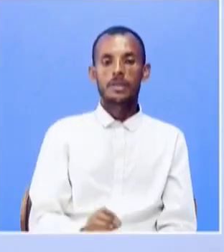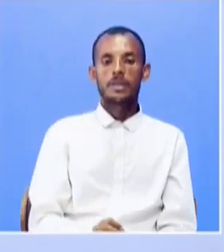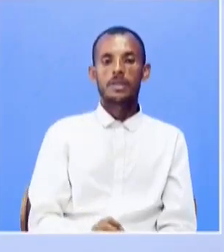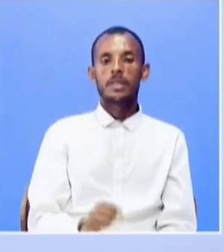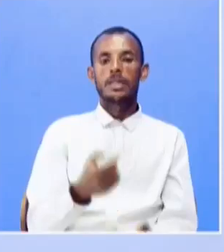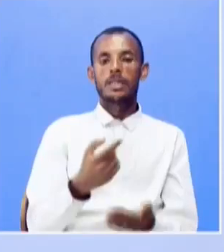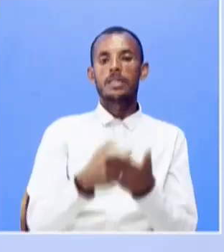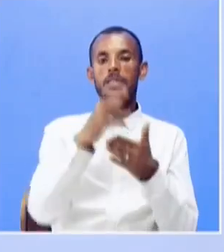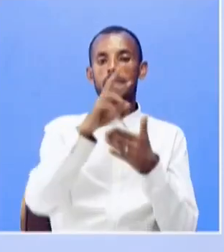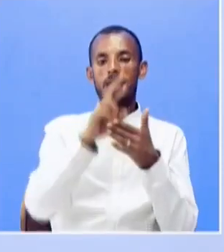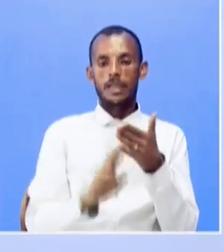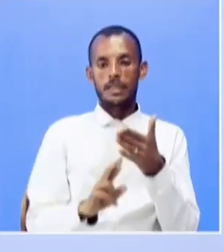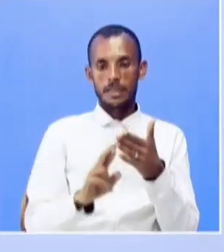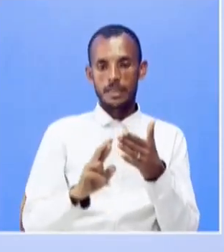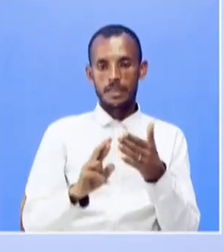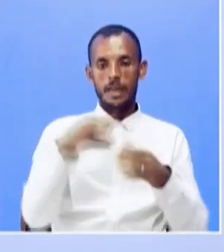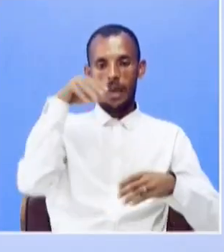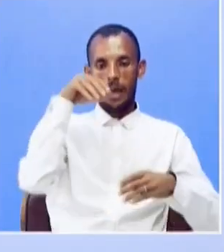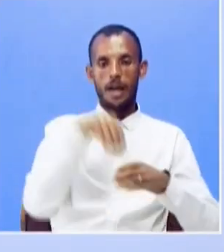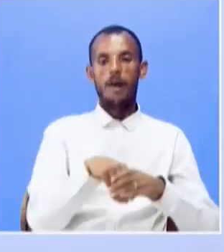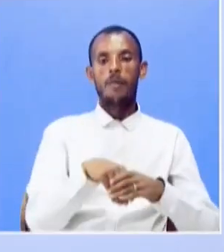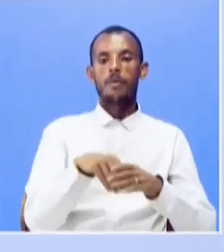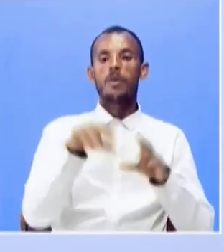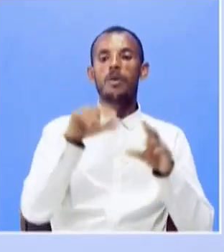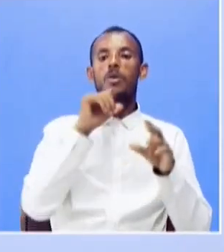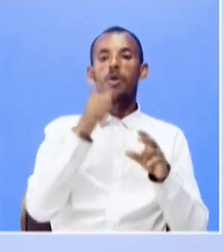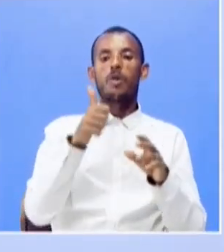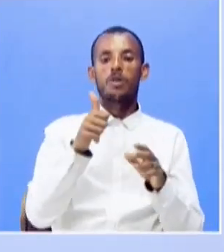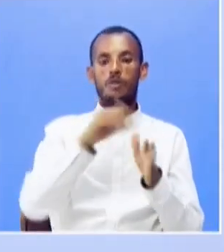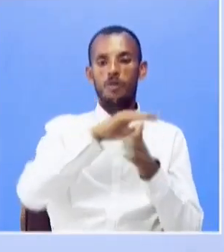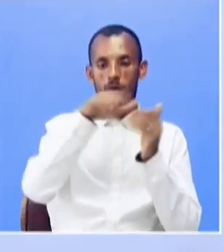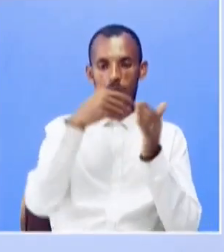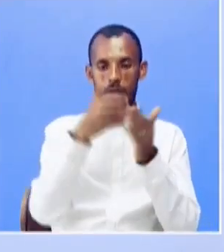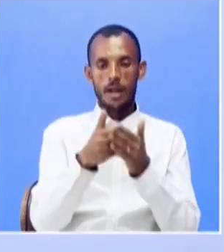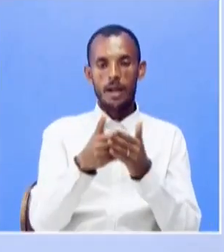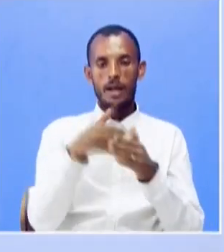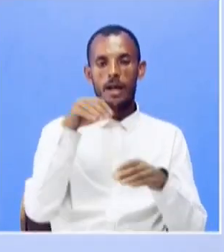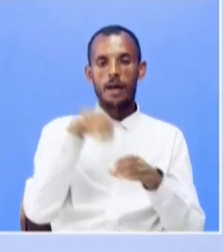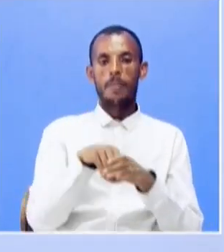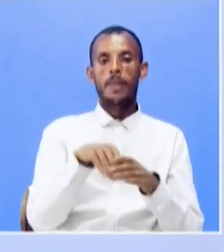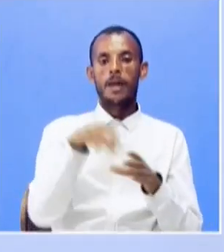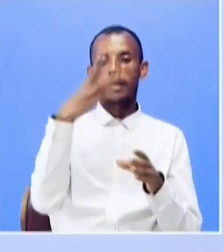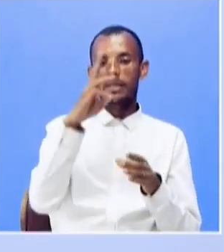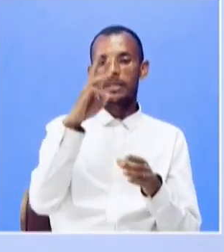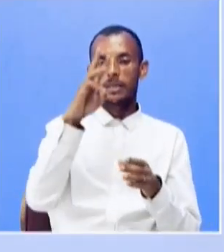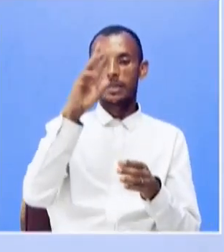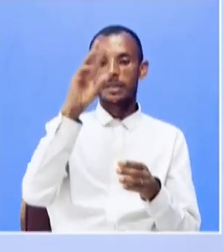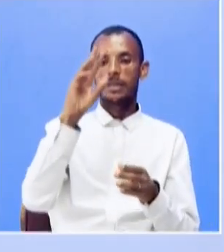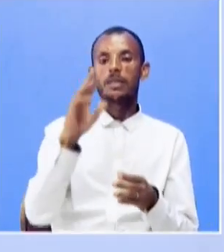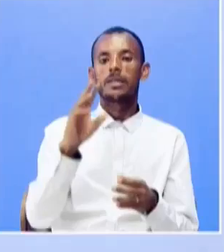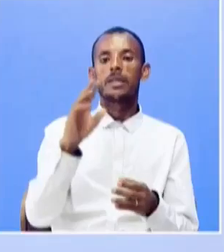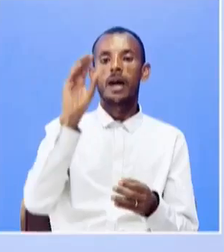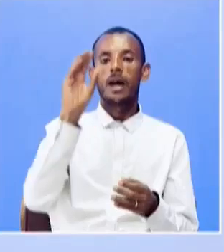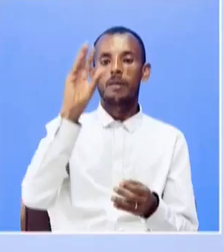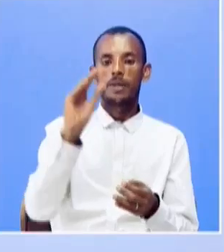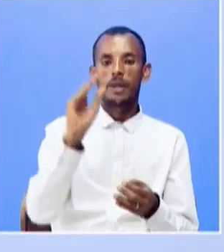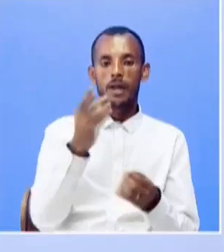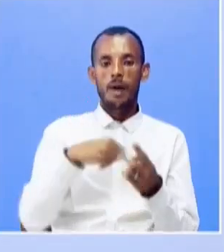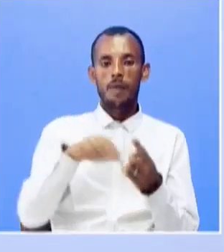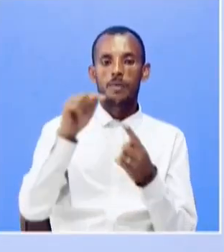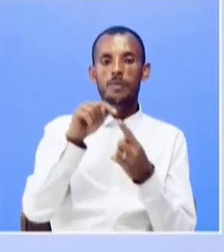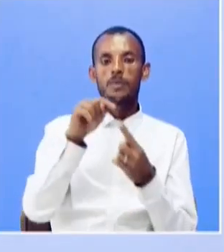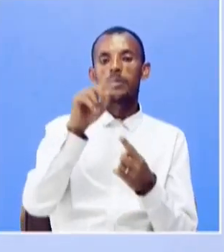this range income, not for total income, for income ranging on this interval. Okay,